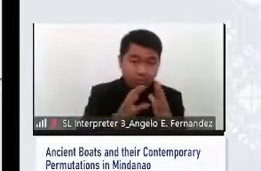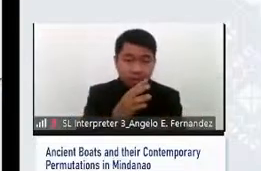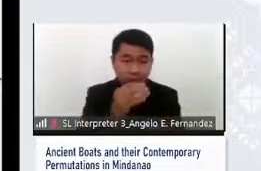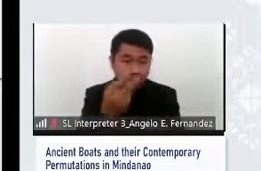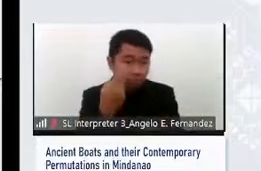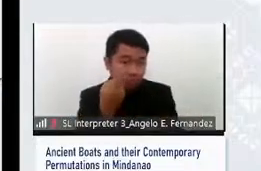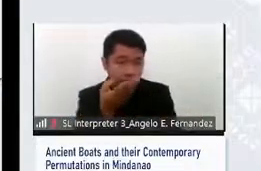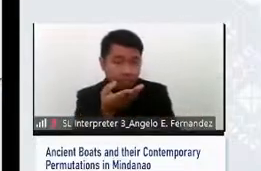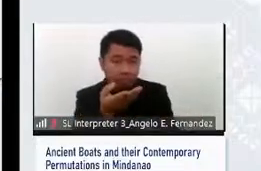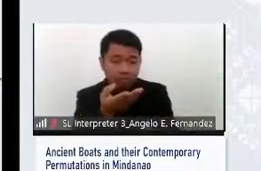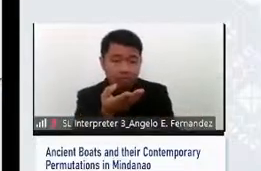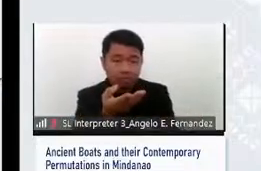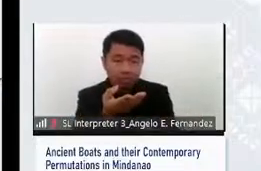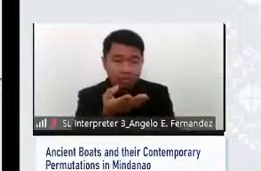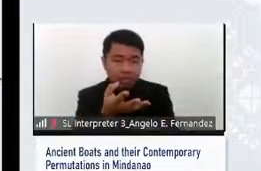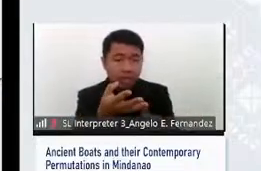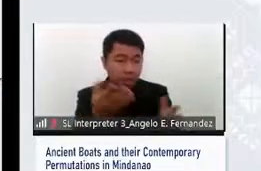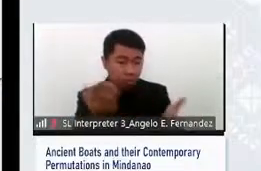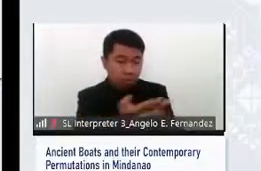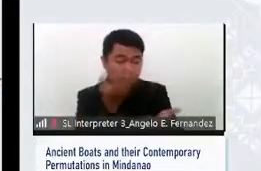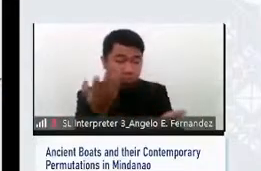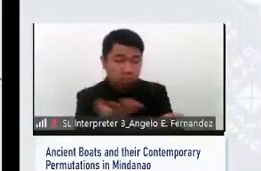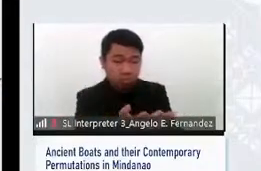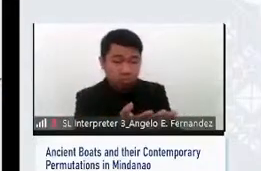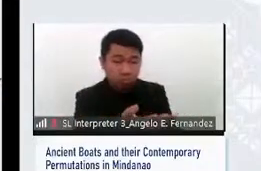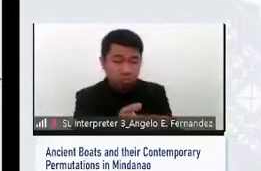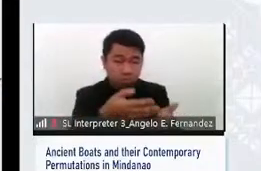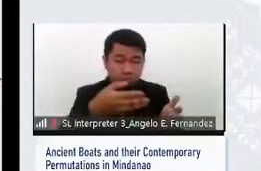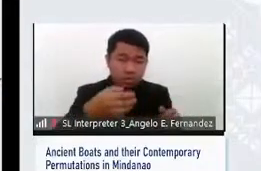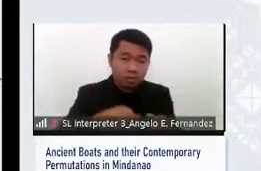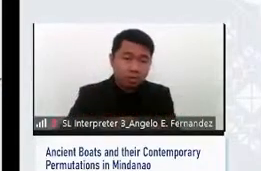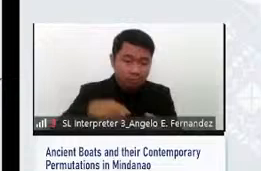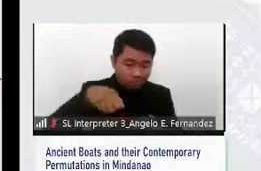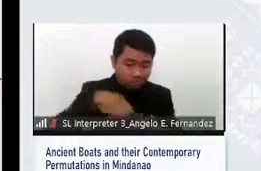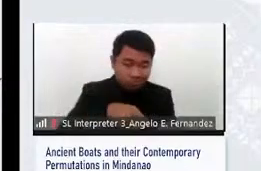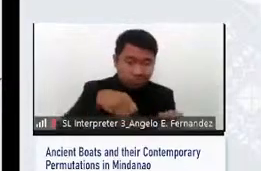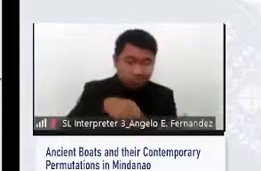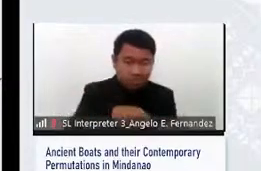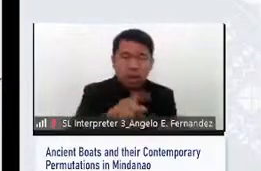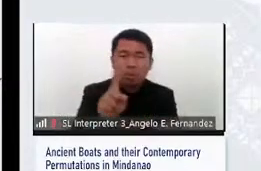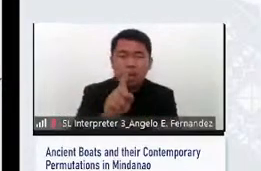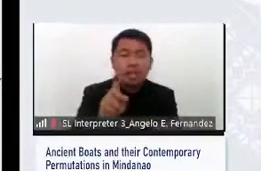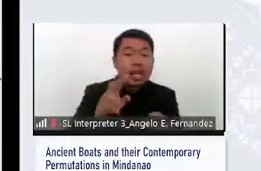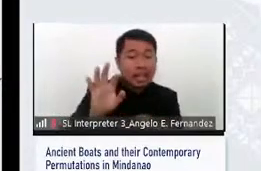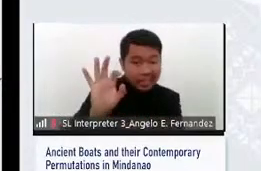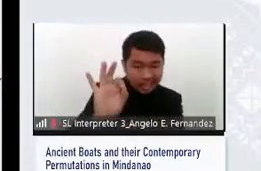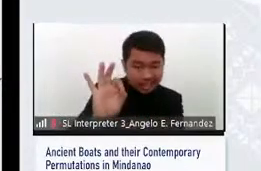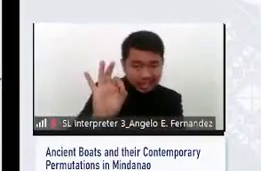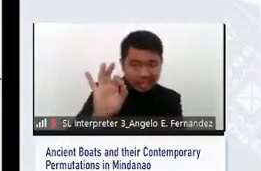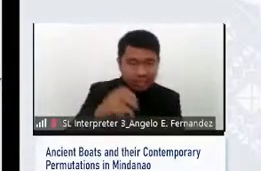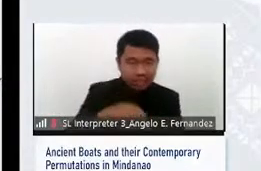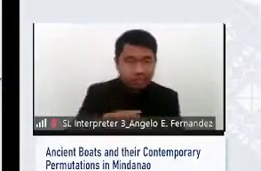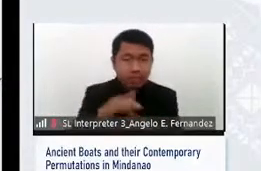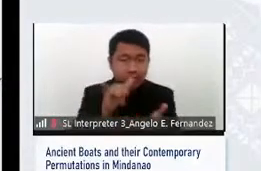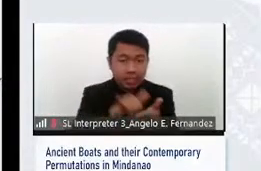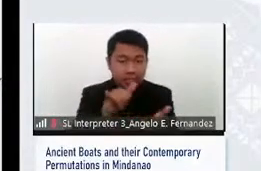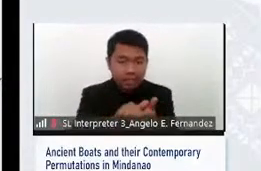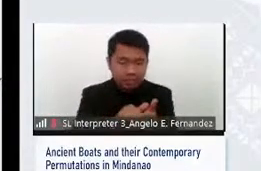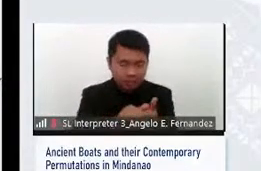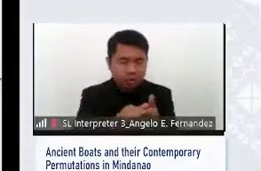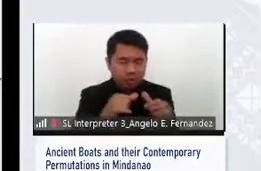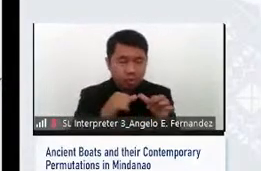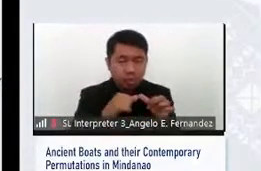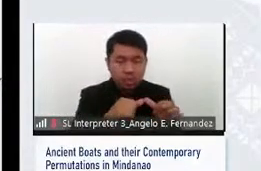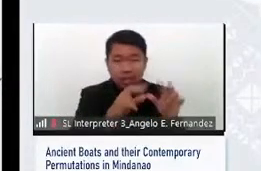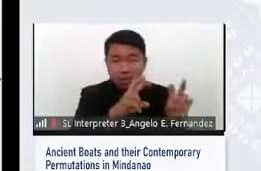the new excavation, which they term as Butuan Boat 9. So this vessel is still undergoing research, so there are still